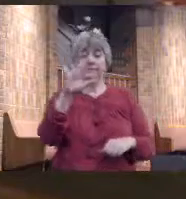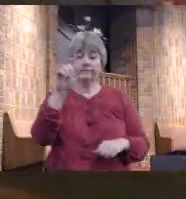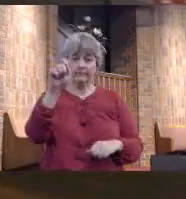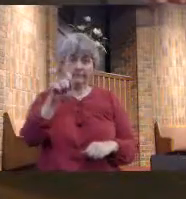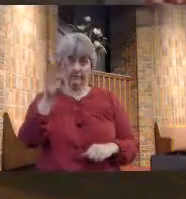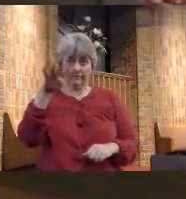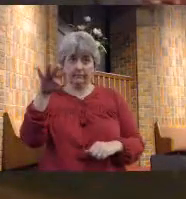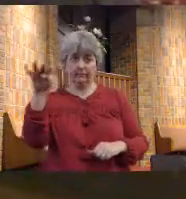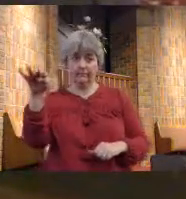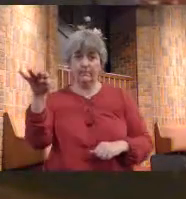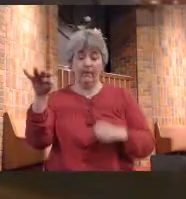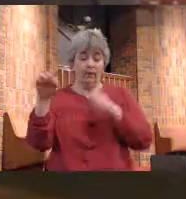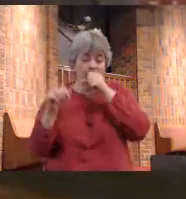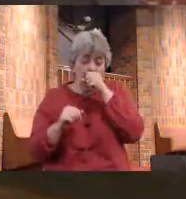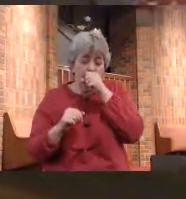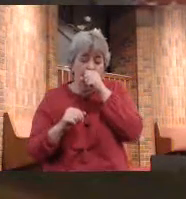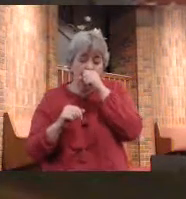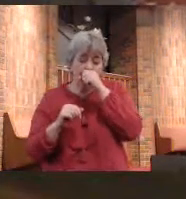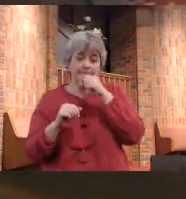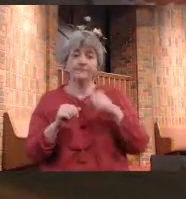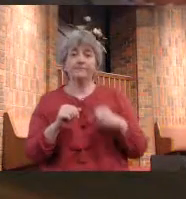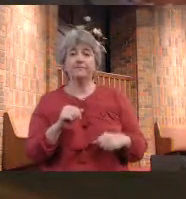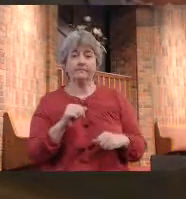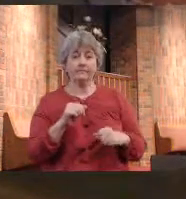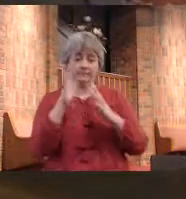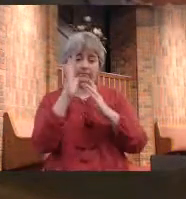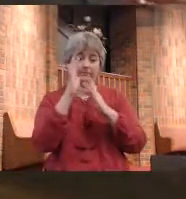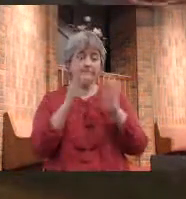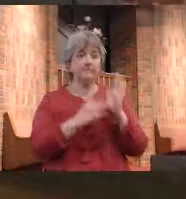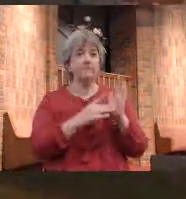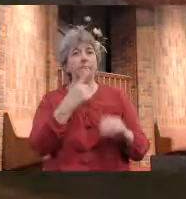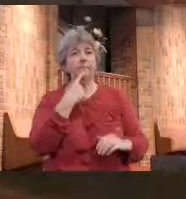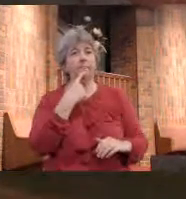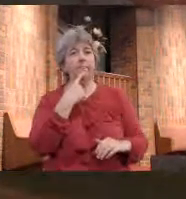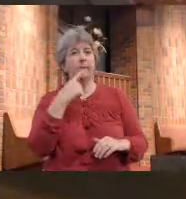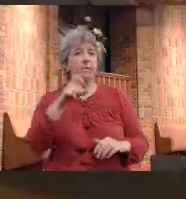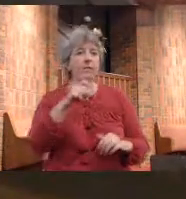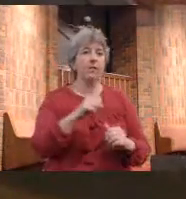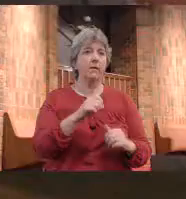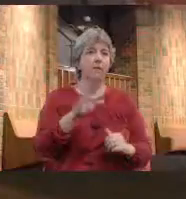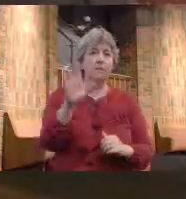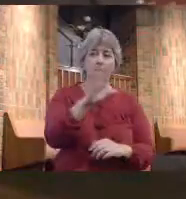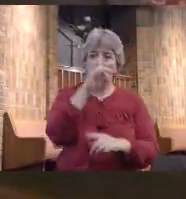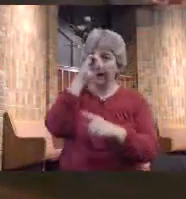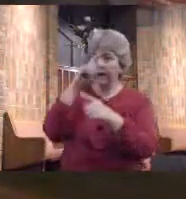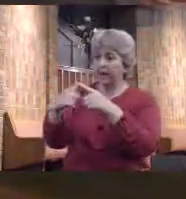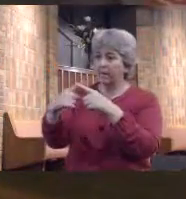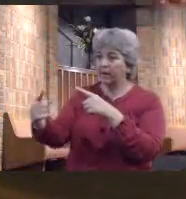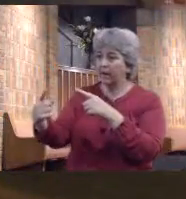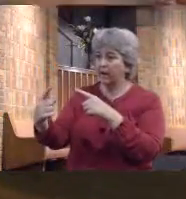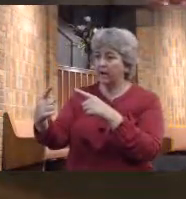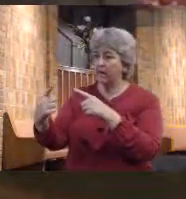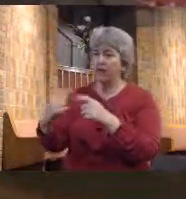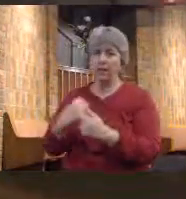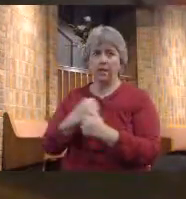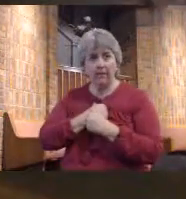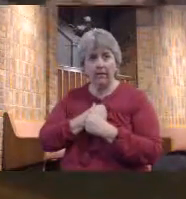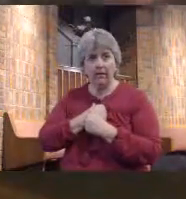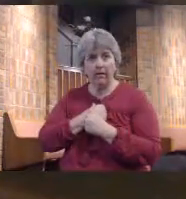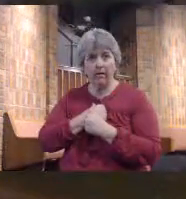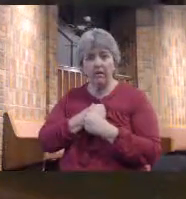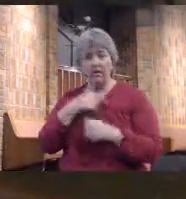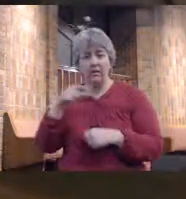44, when Jesus said for you to love your enemies and to pray for those